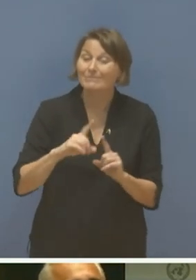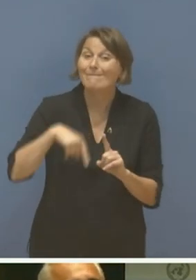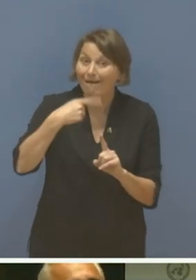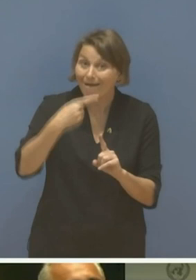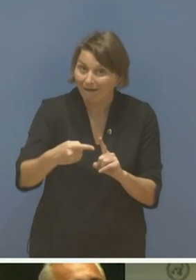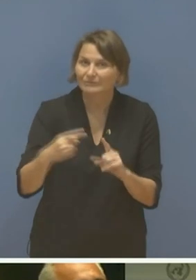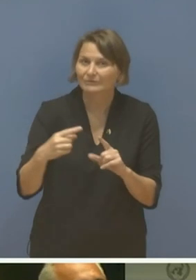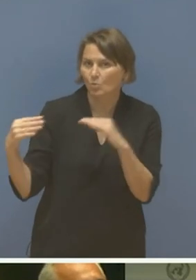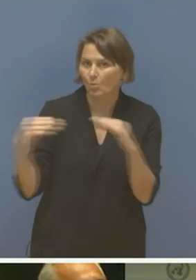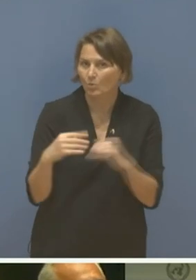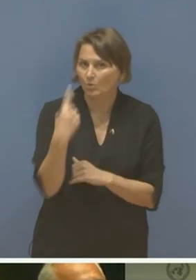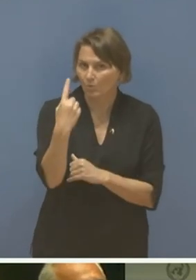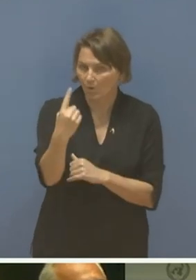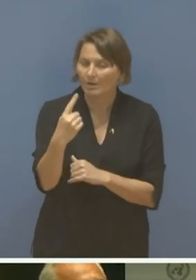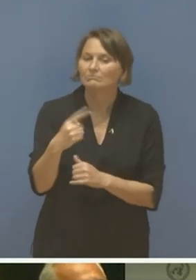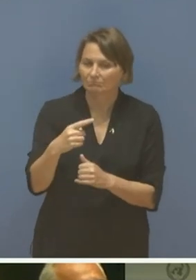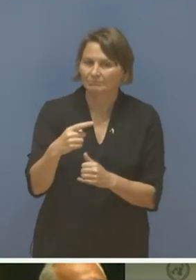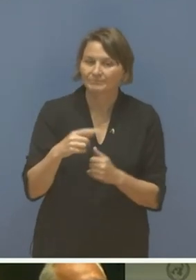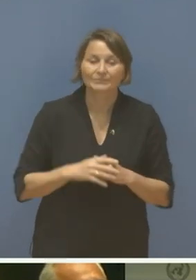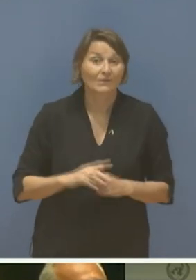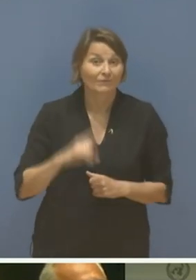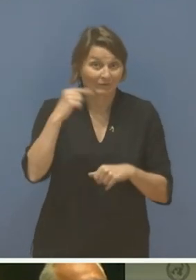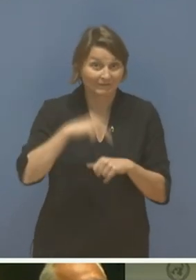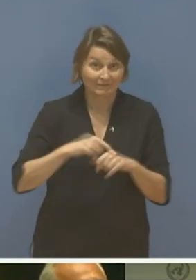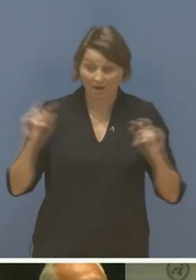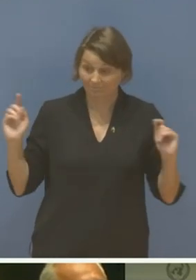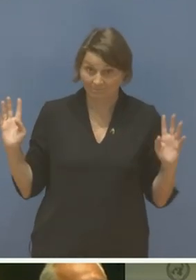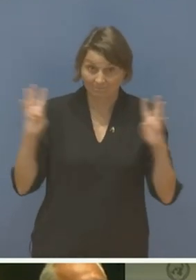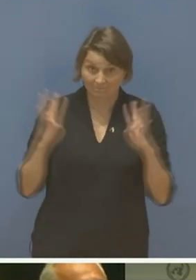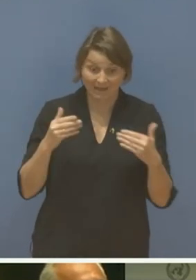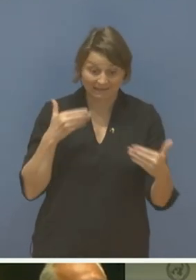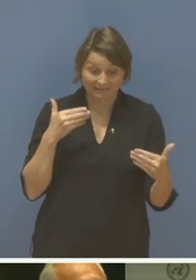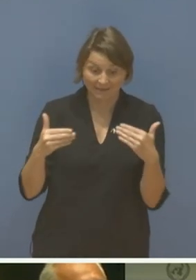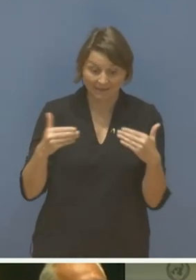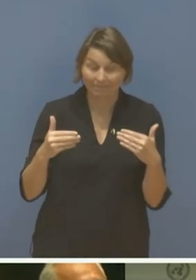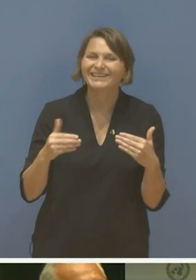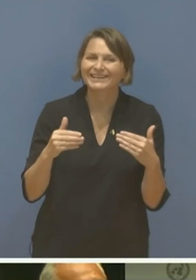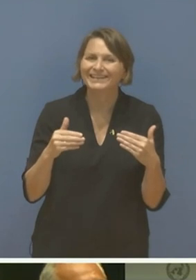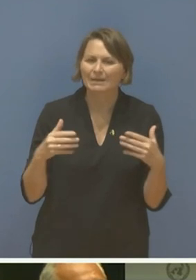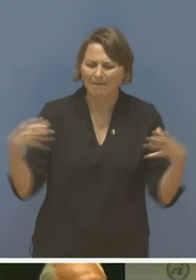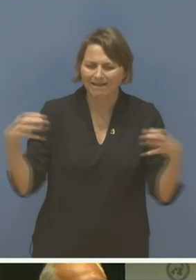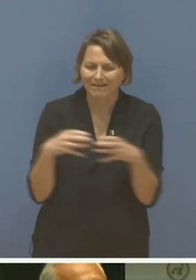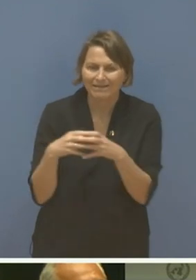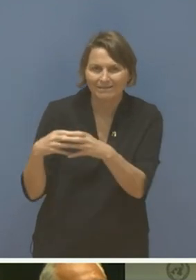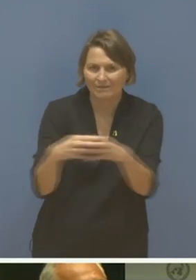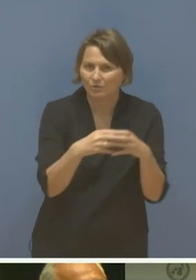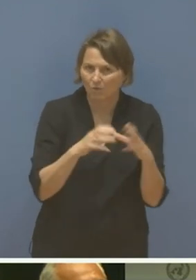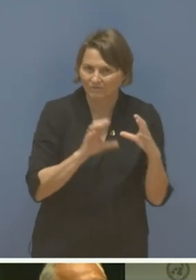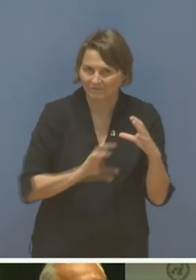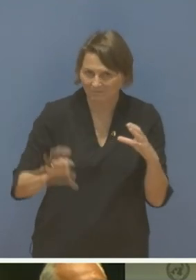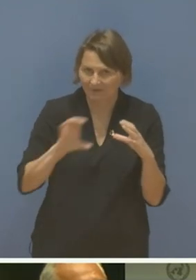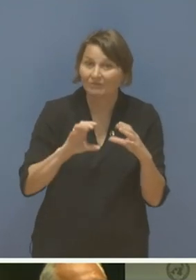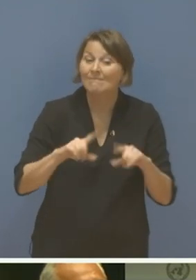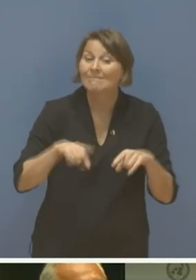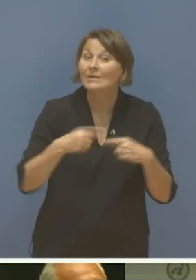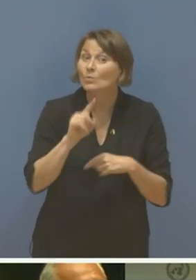At the First Assembly of the League of Nations, the Armenian question was raised, and at its ninth plenary session in 1920,